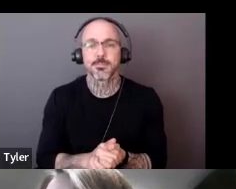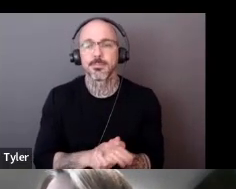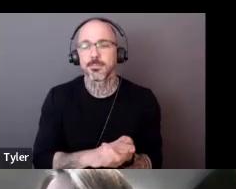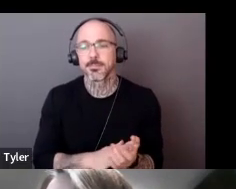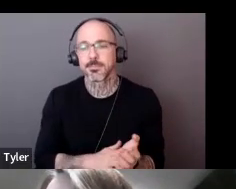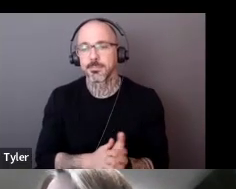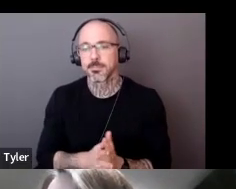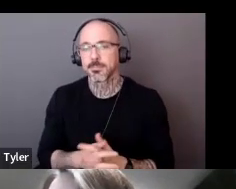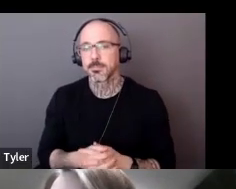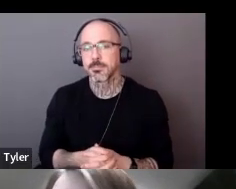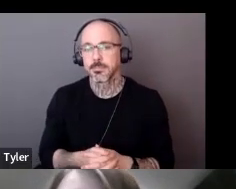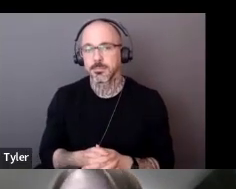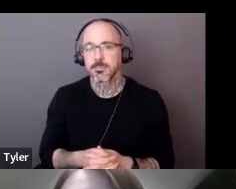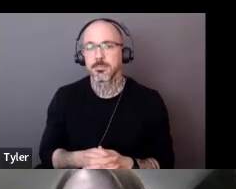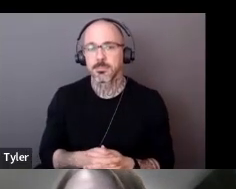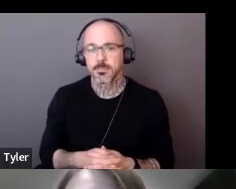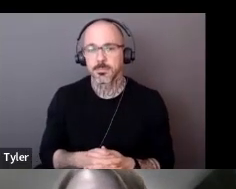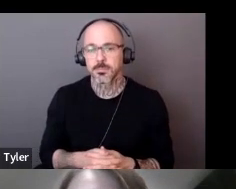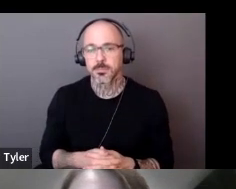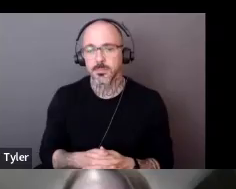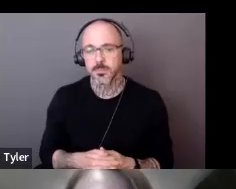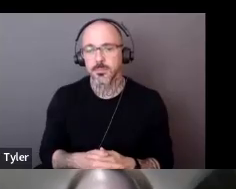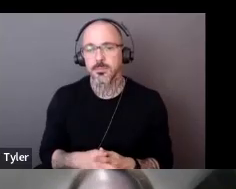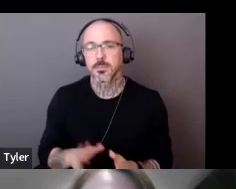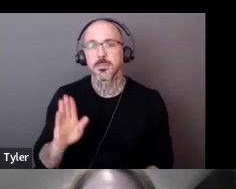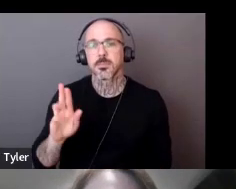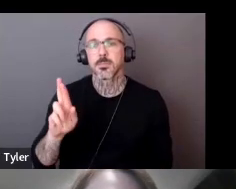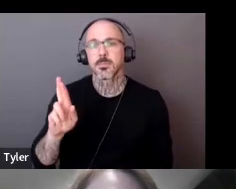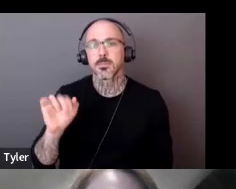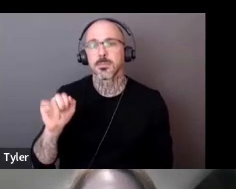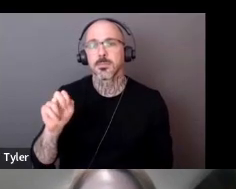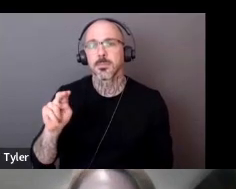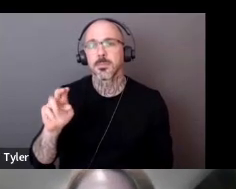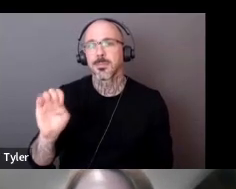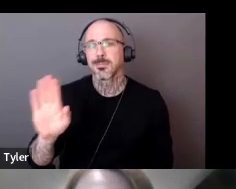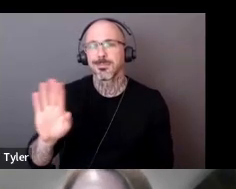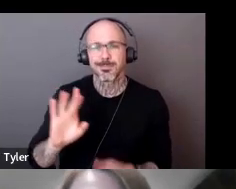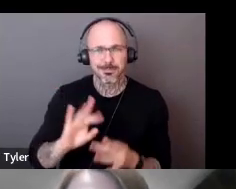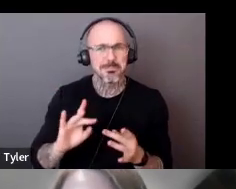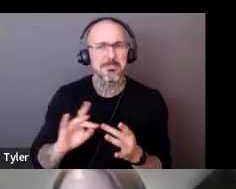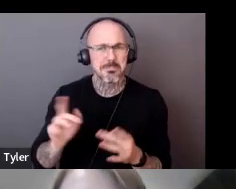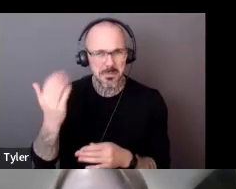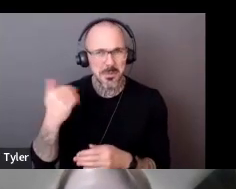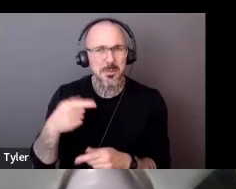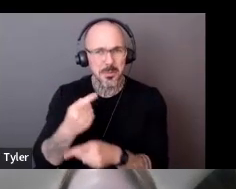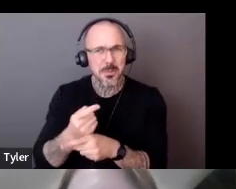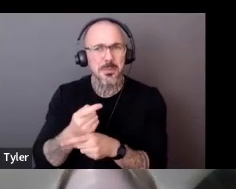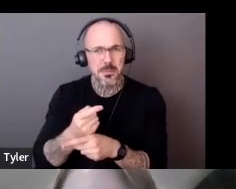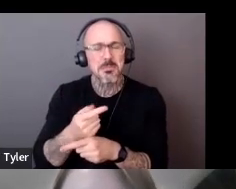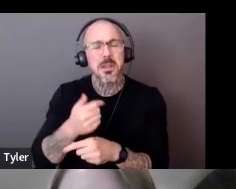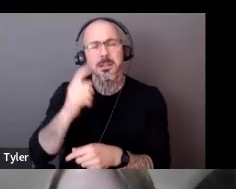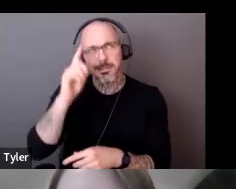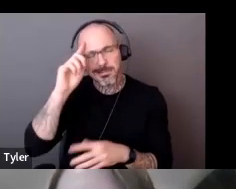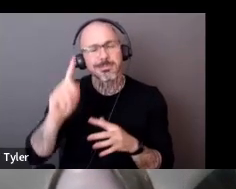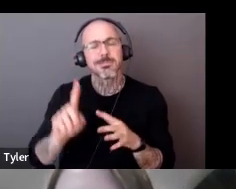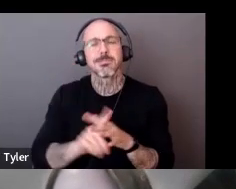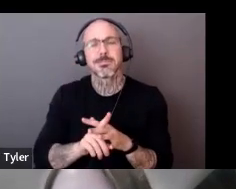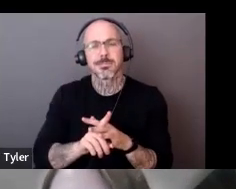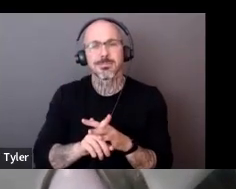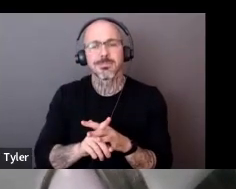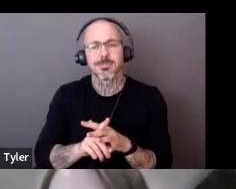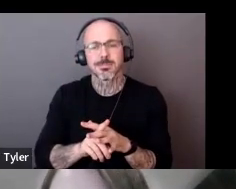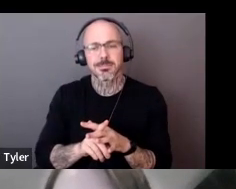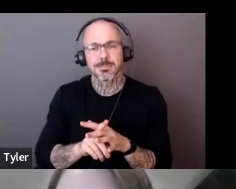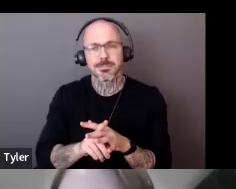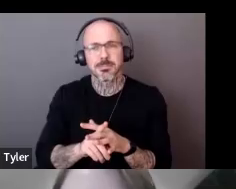I think Brianne mentioned, it sort of reminded me when we were talking about, if